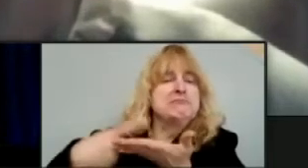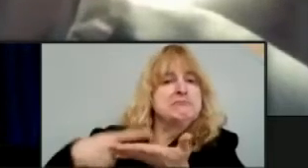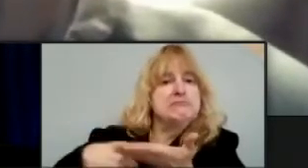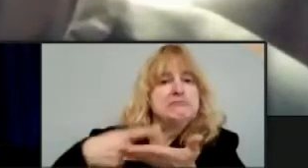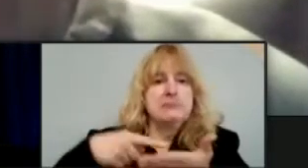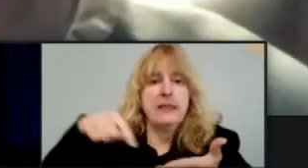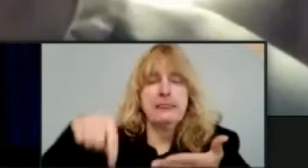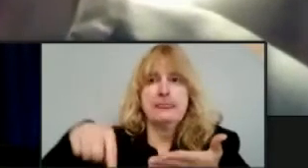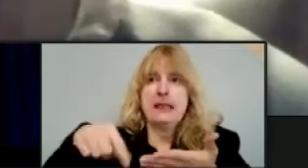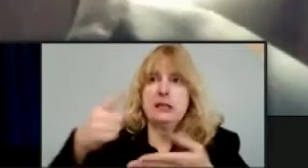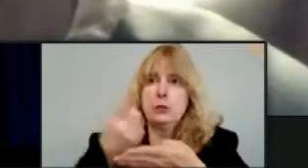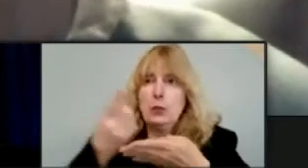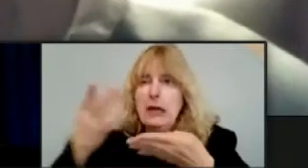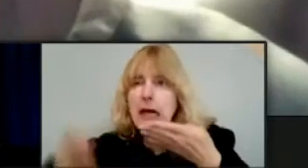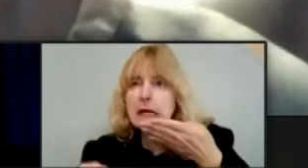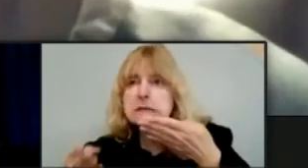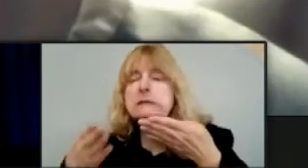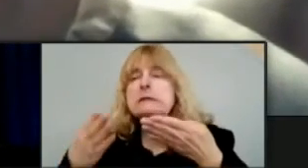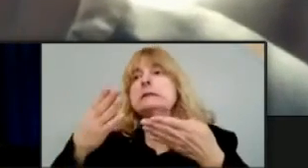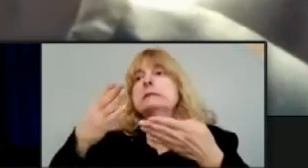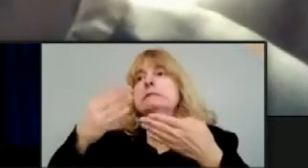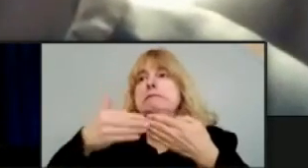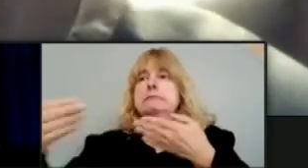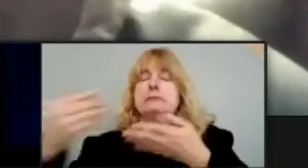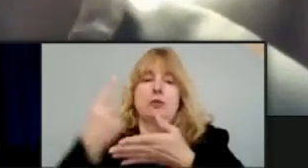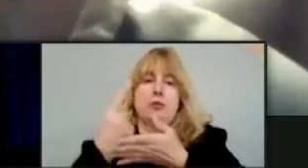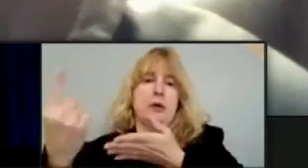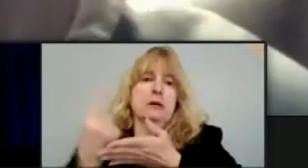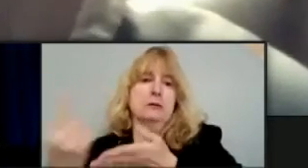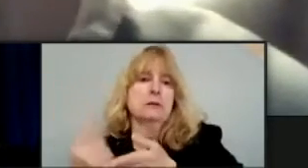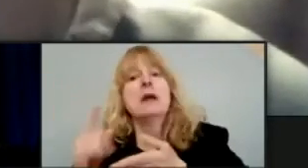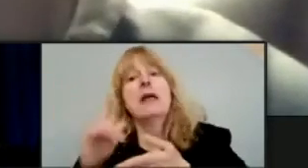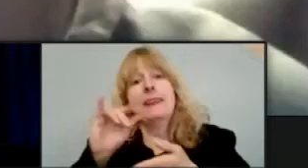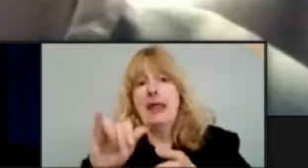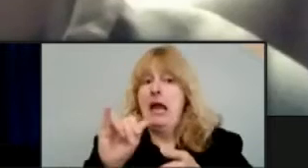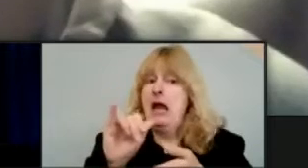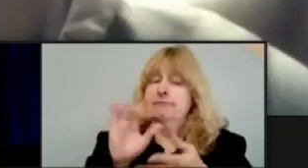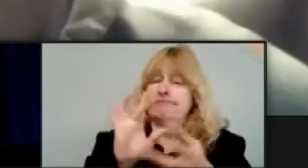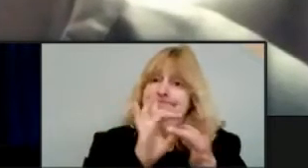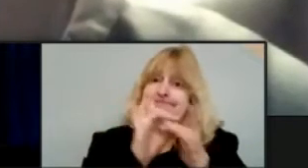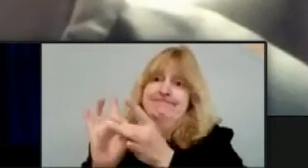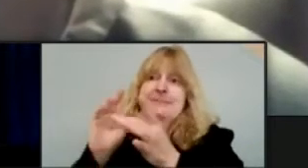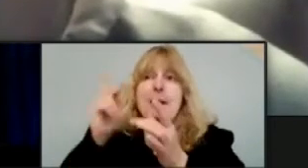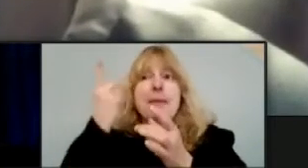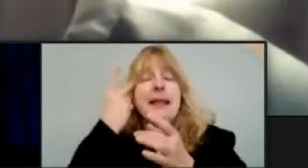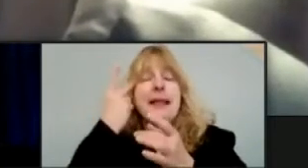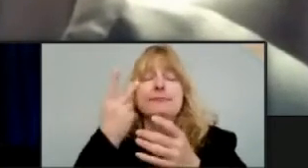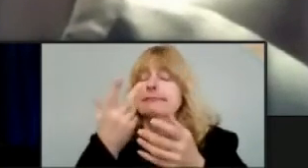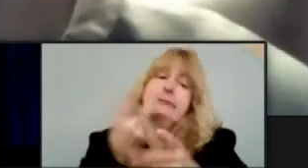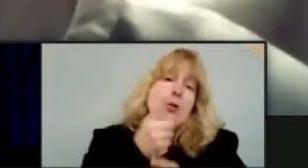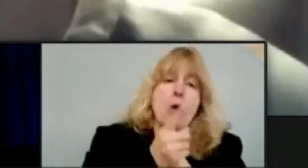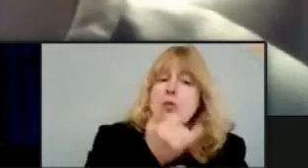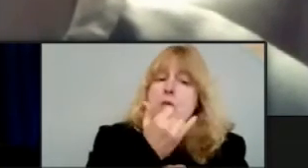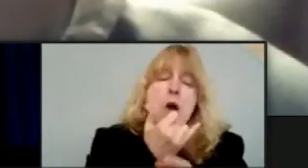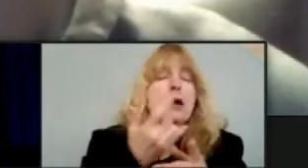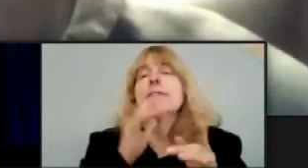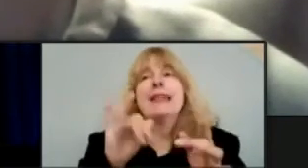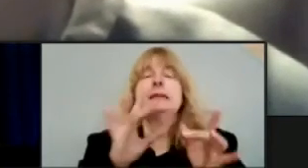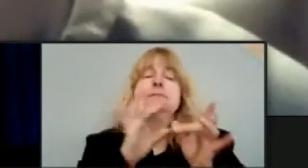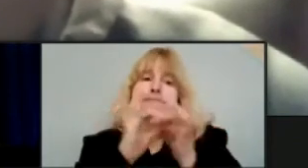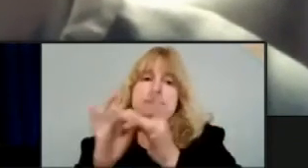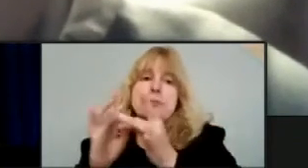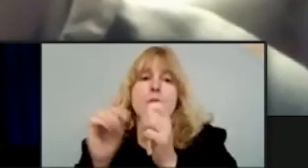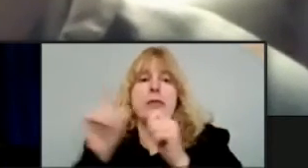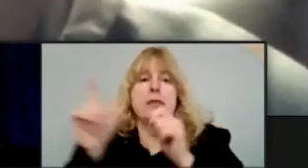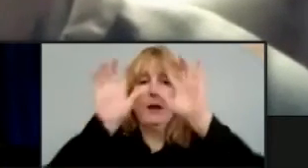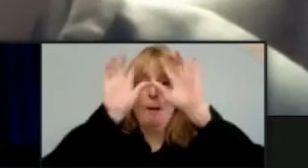week and in the weeks to come. And that's linked politically, right or wrong, to President-elect Biden's